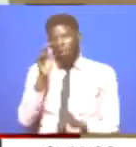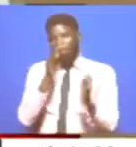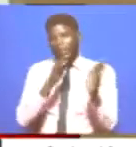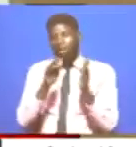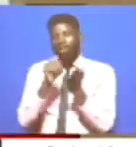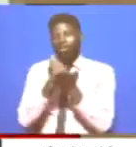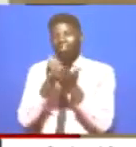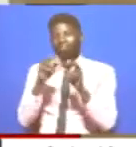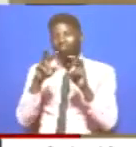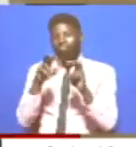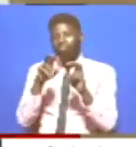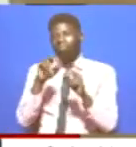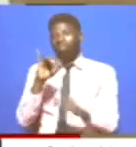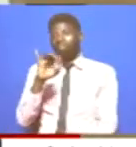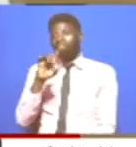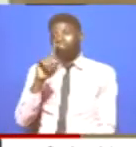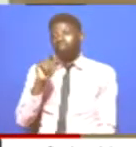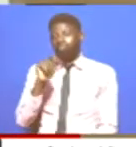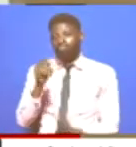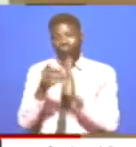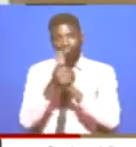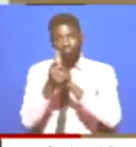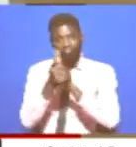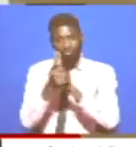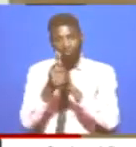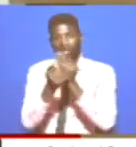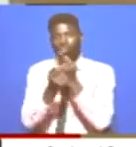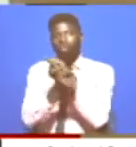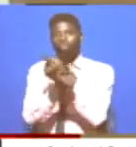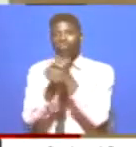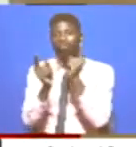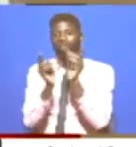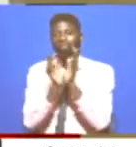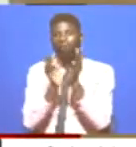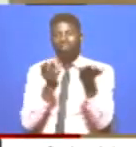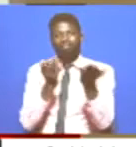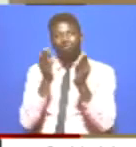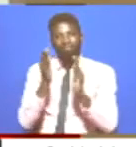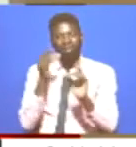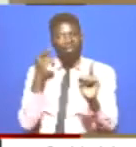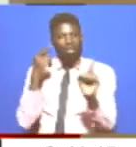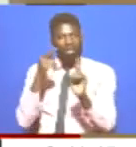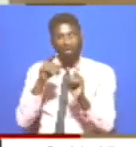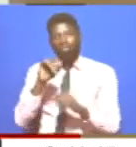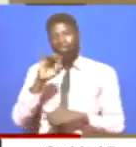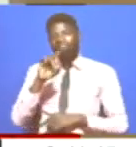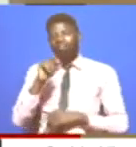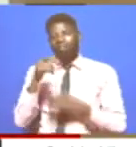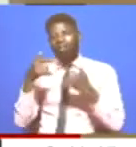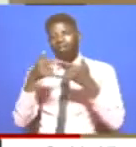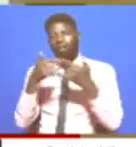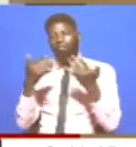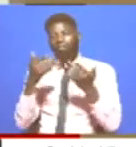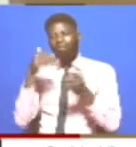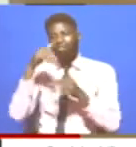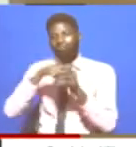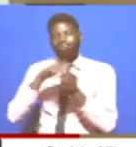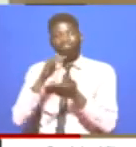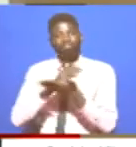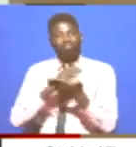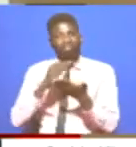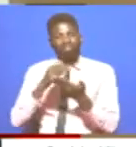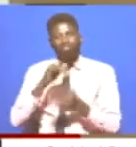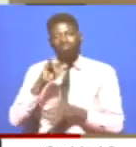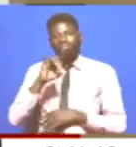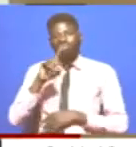the information and communication skills of all civil servants to map out ICT gaps in the sector. ICT Cabinet